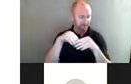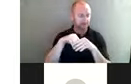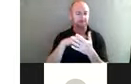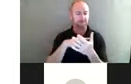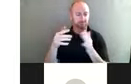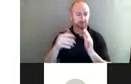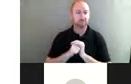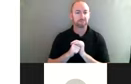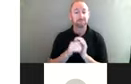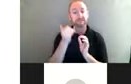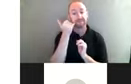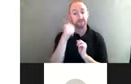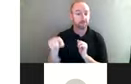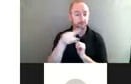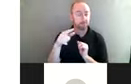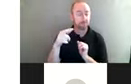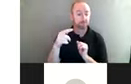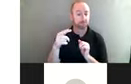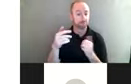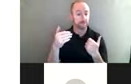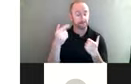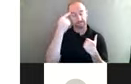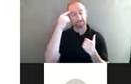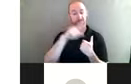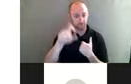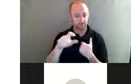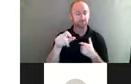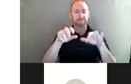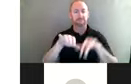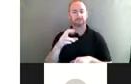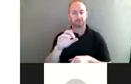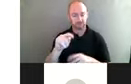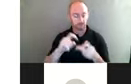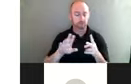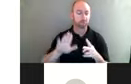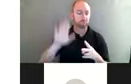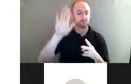schedule. So if anybody has questions, please type them in the chat or raise your